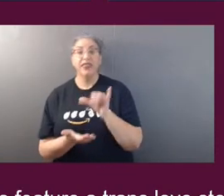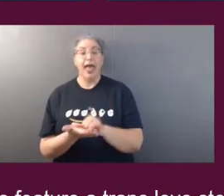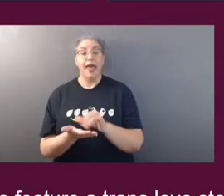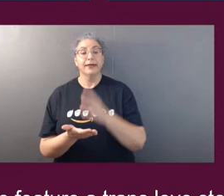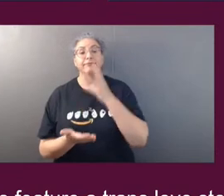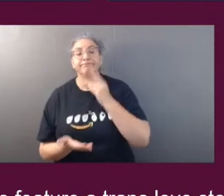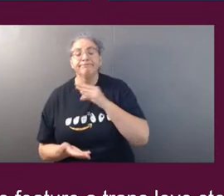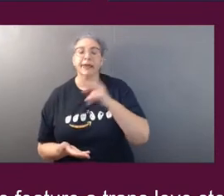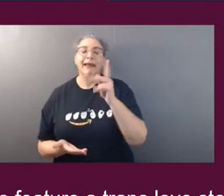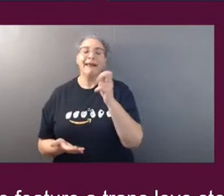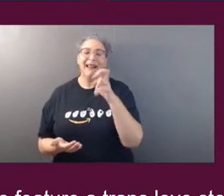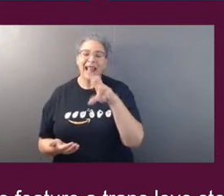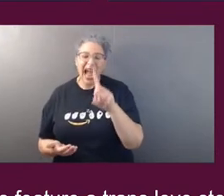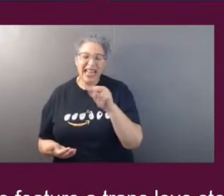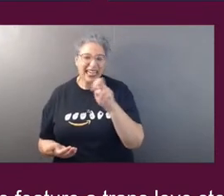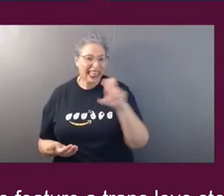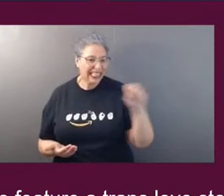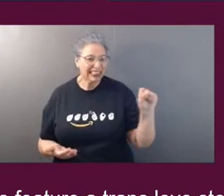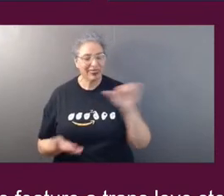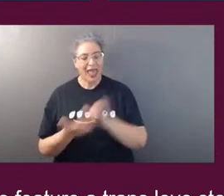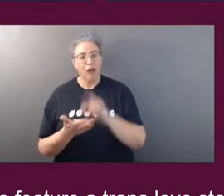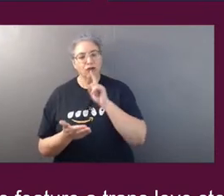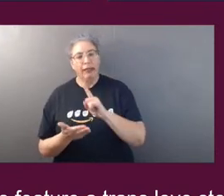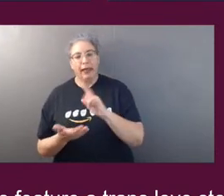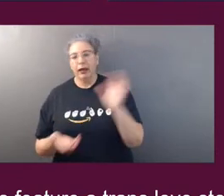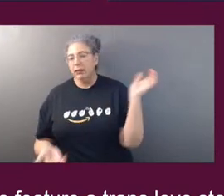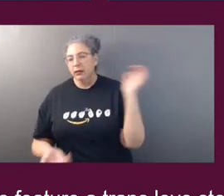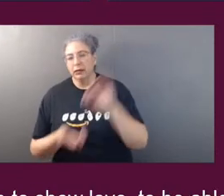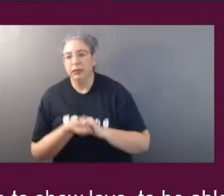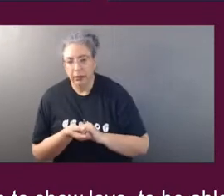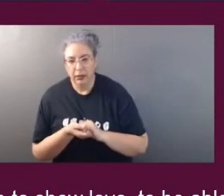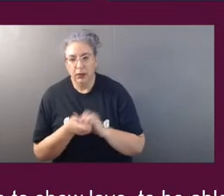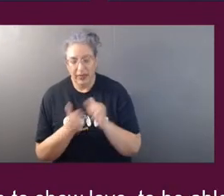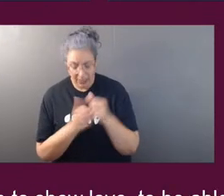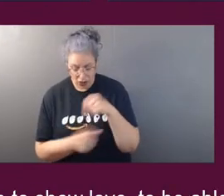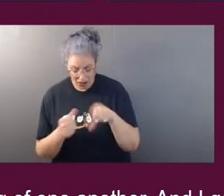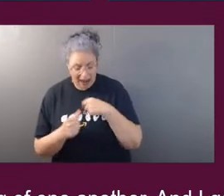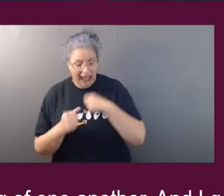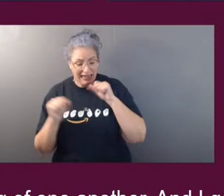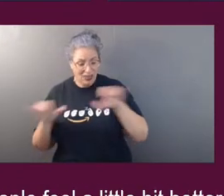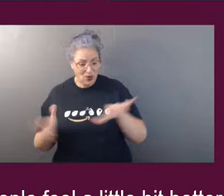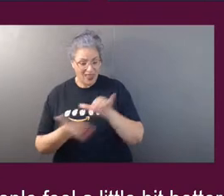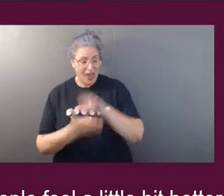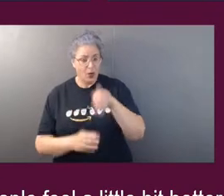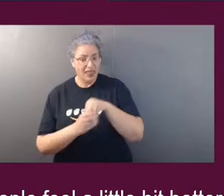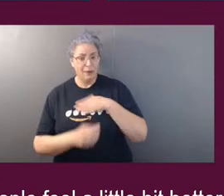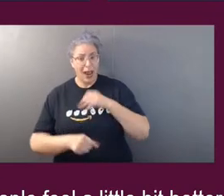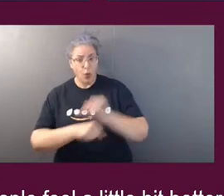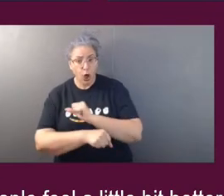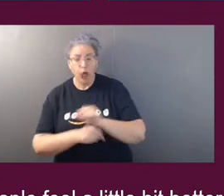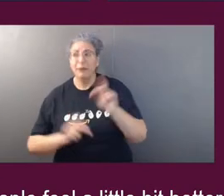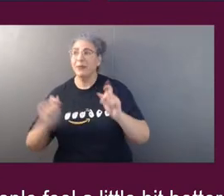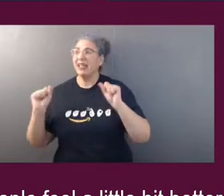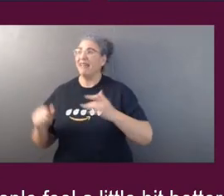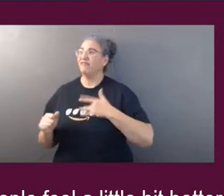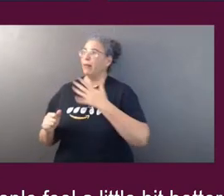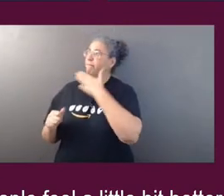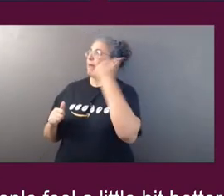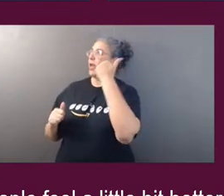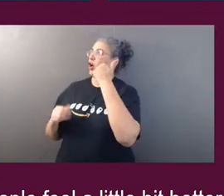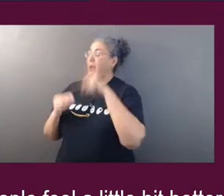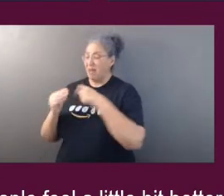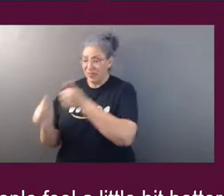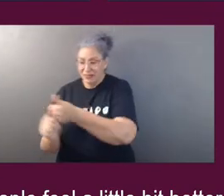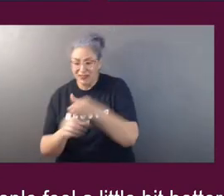to be able to show embracing of one another. And I get to do that in my work, and I get to make people feel a little bit better about themselves when they're in